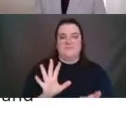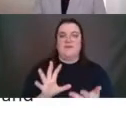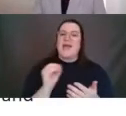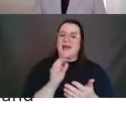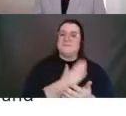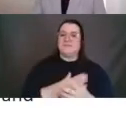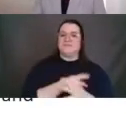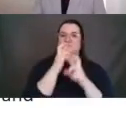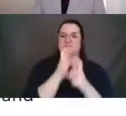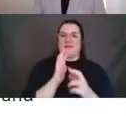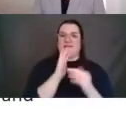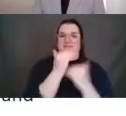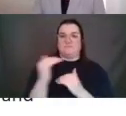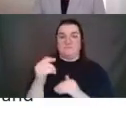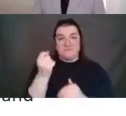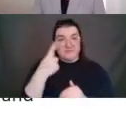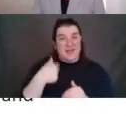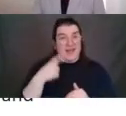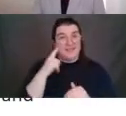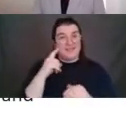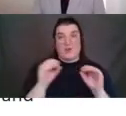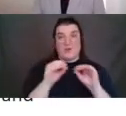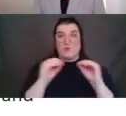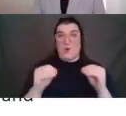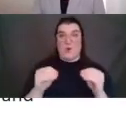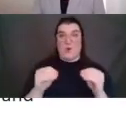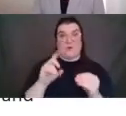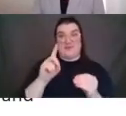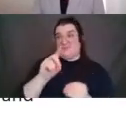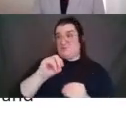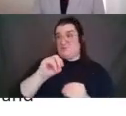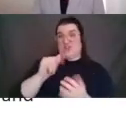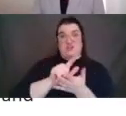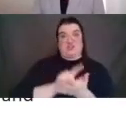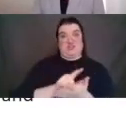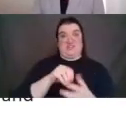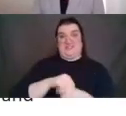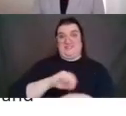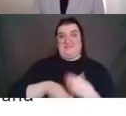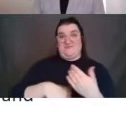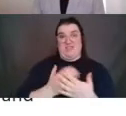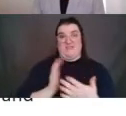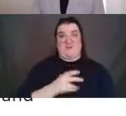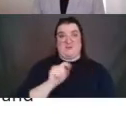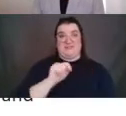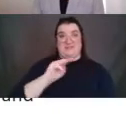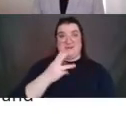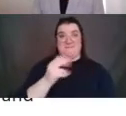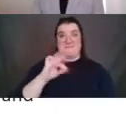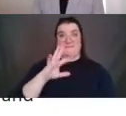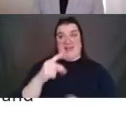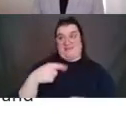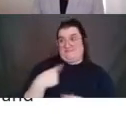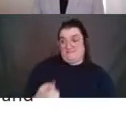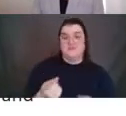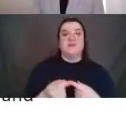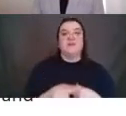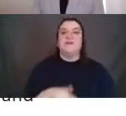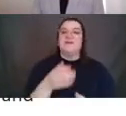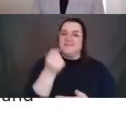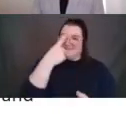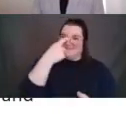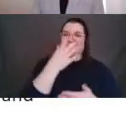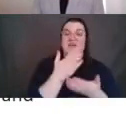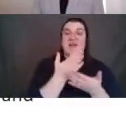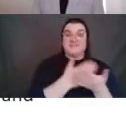yet had any attorneys from the Department of Justice in any of our TM hack sessions. And as you probably know, there are things they are able to answer and things they aren't. So please